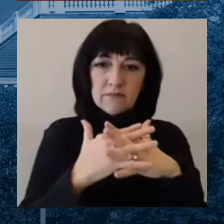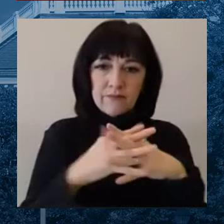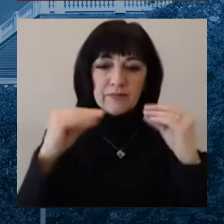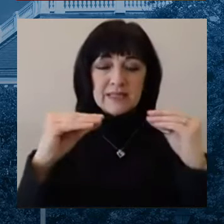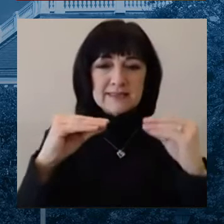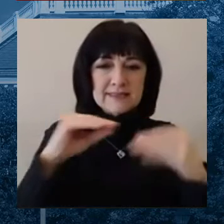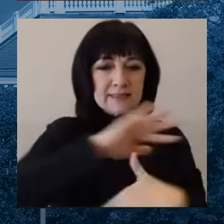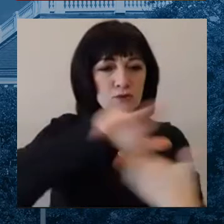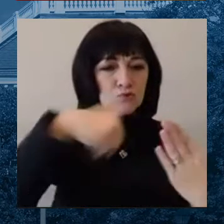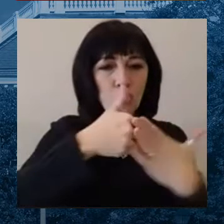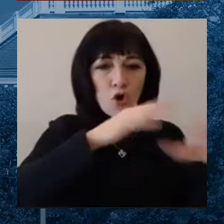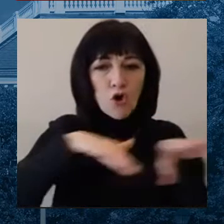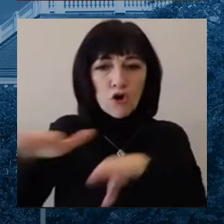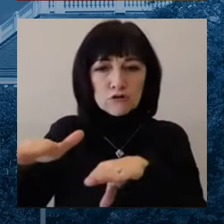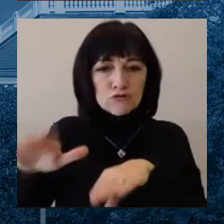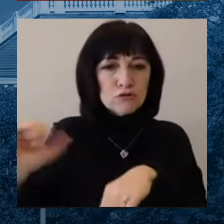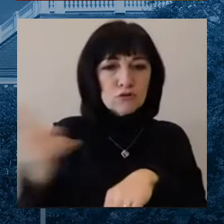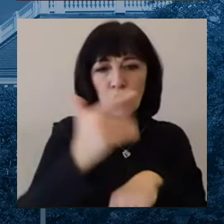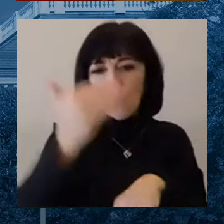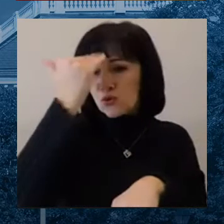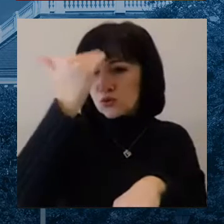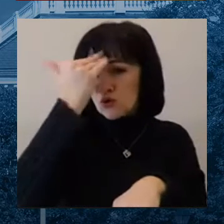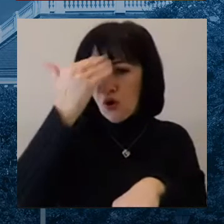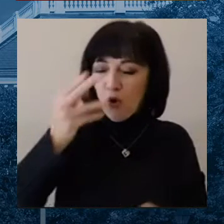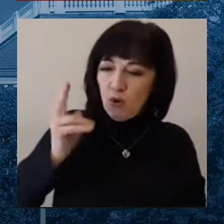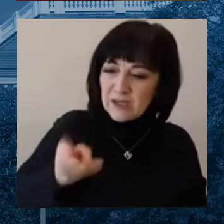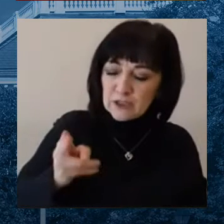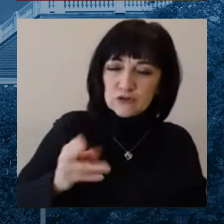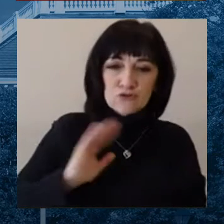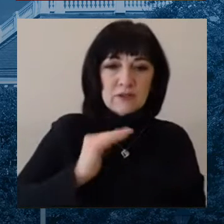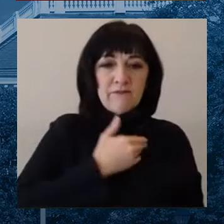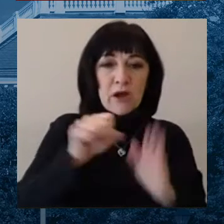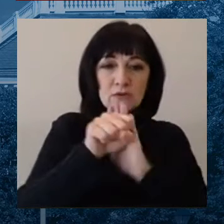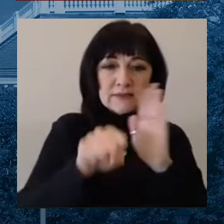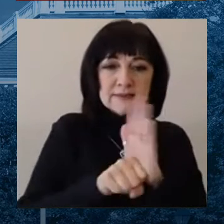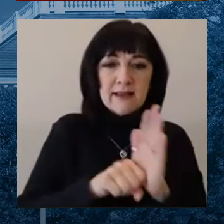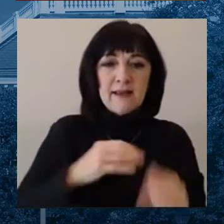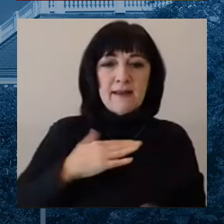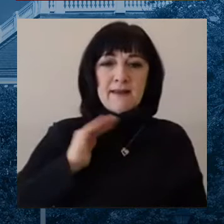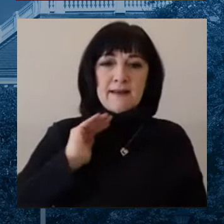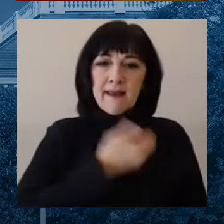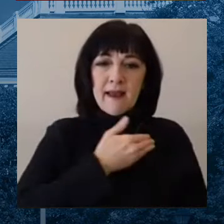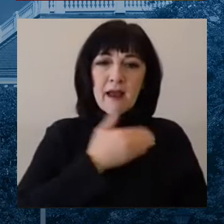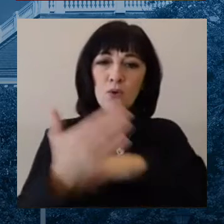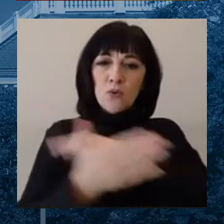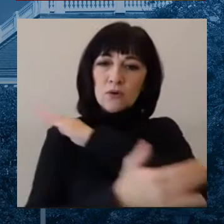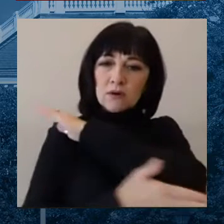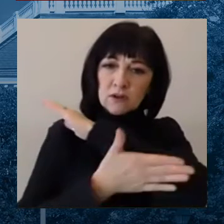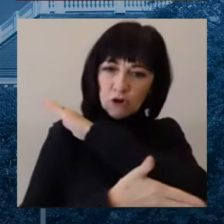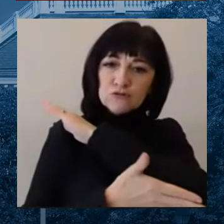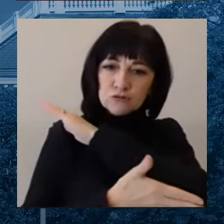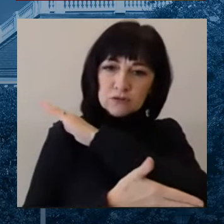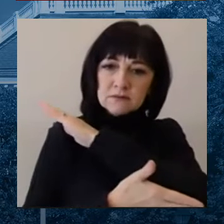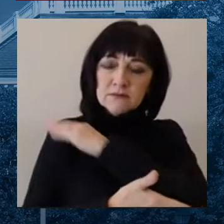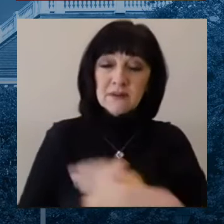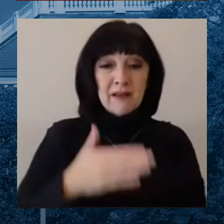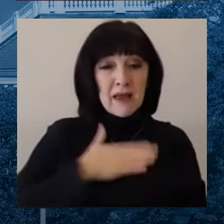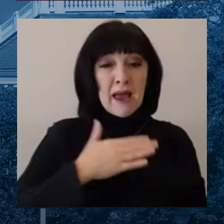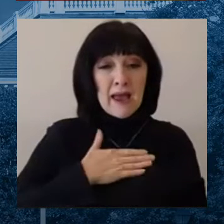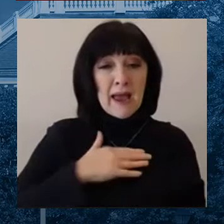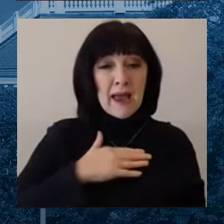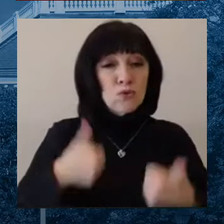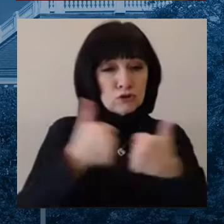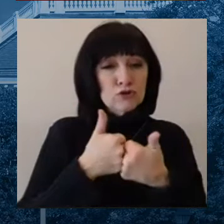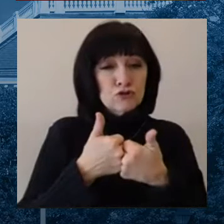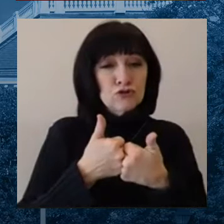the history of our state and our country. And for the challenge that we all have in our roles as